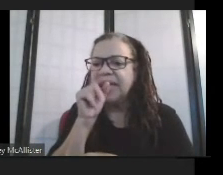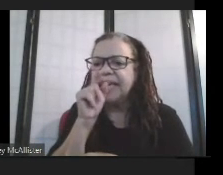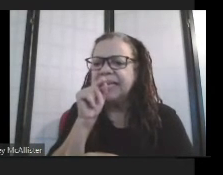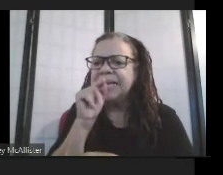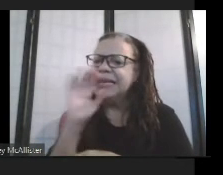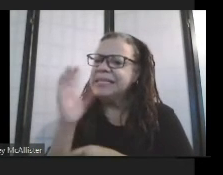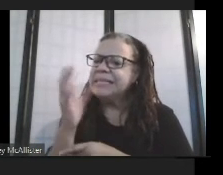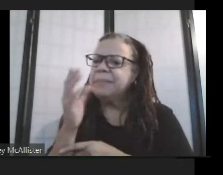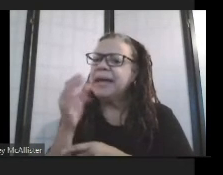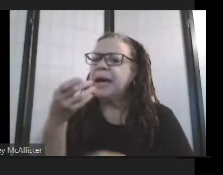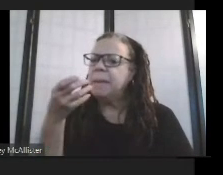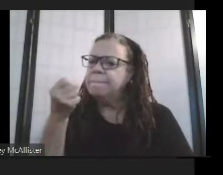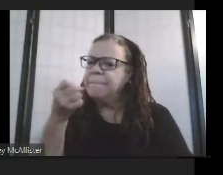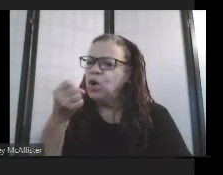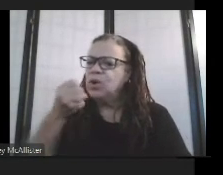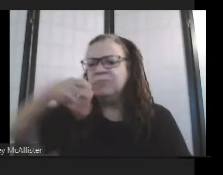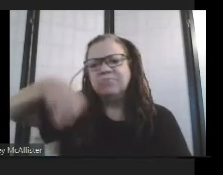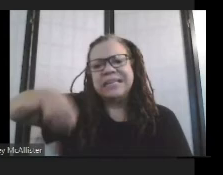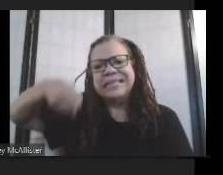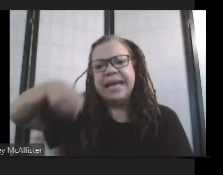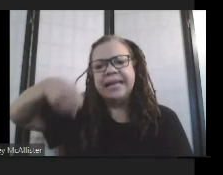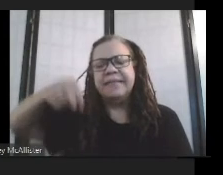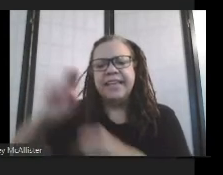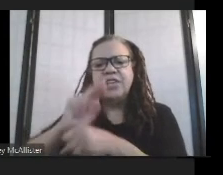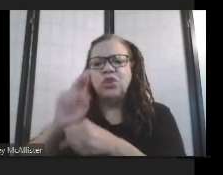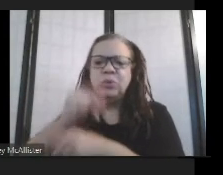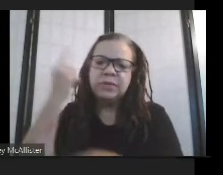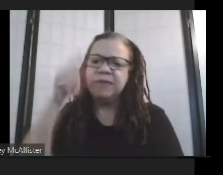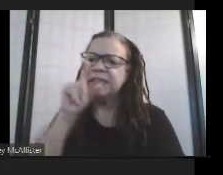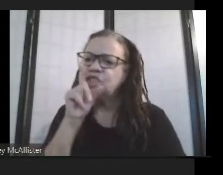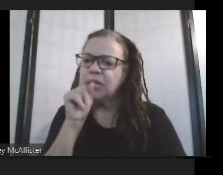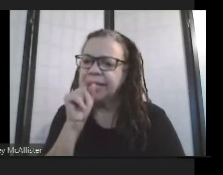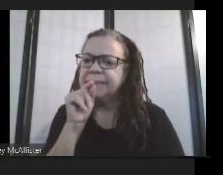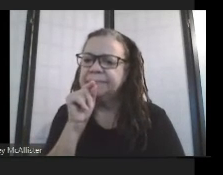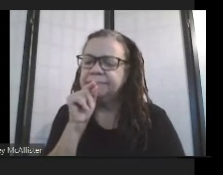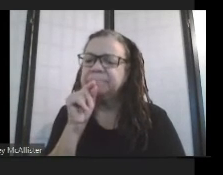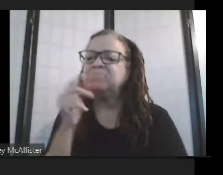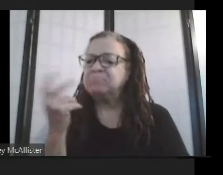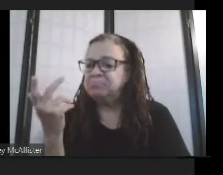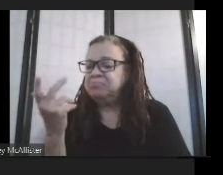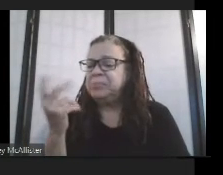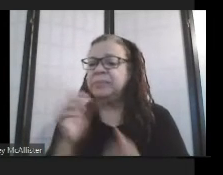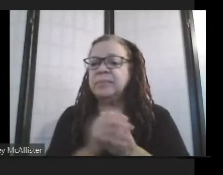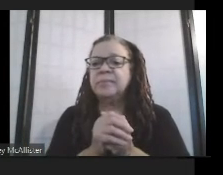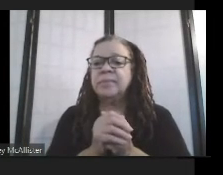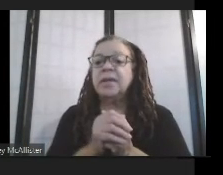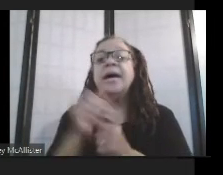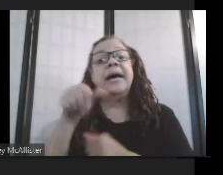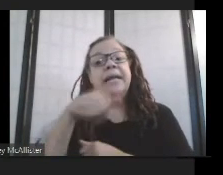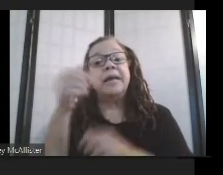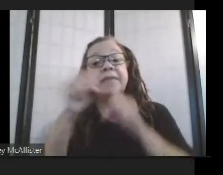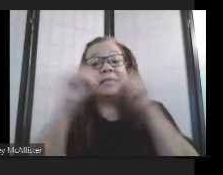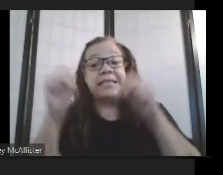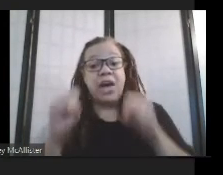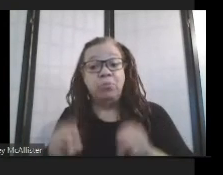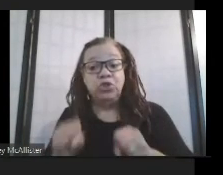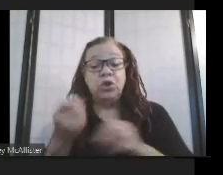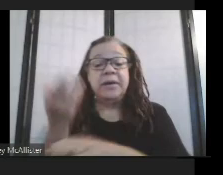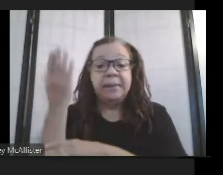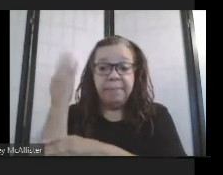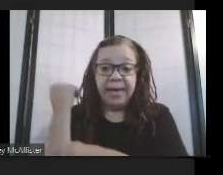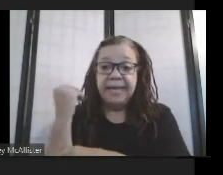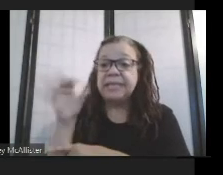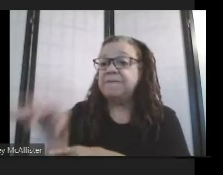chicken you had before, it was probably a milk container or something like that. Yes. One of our sculptors in the